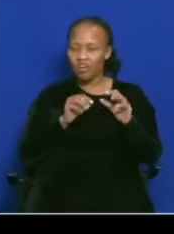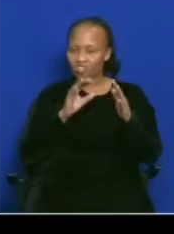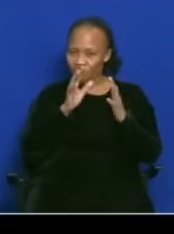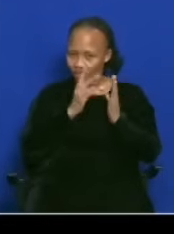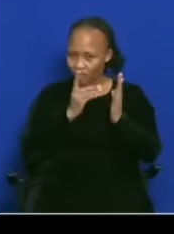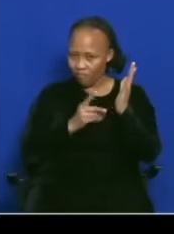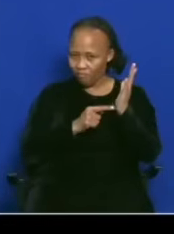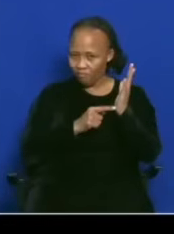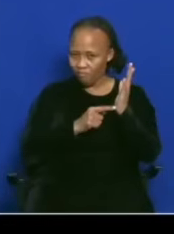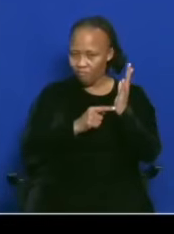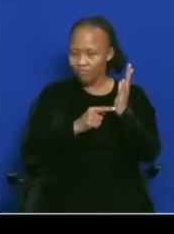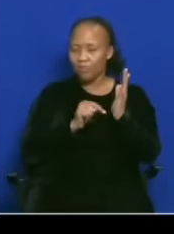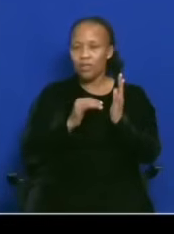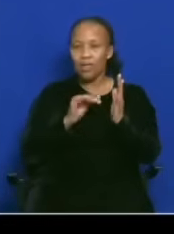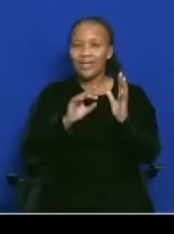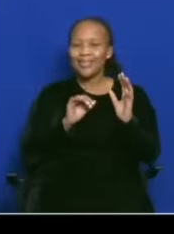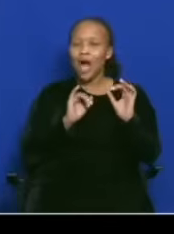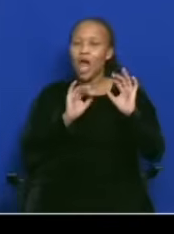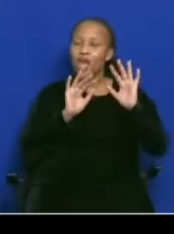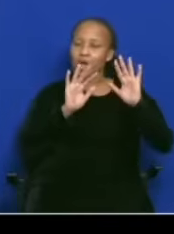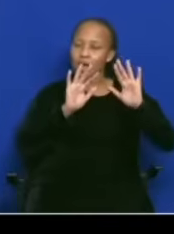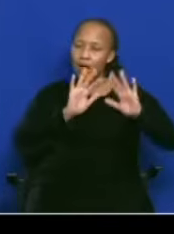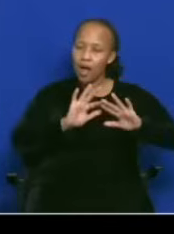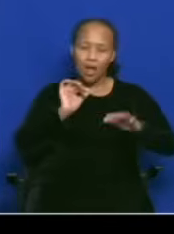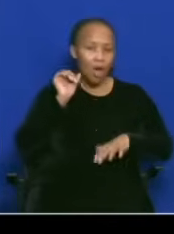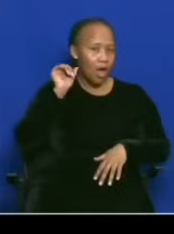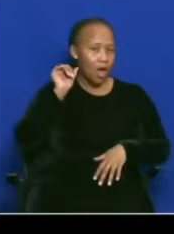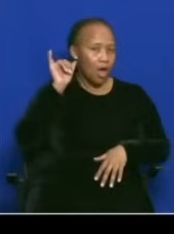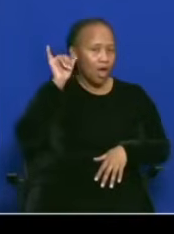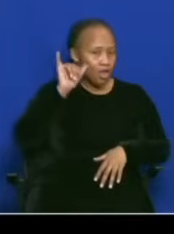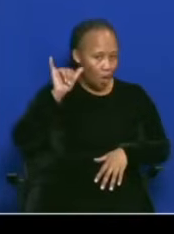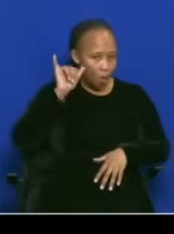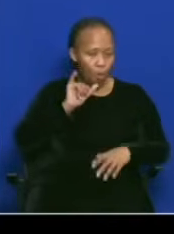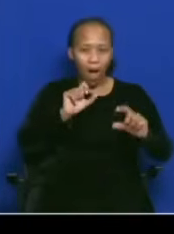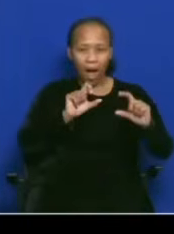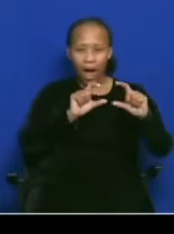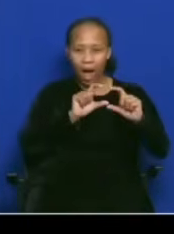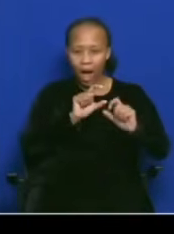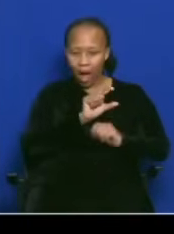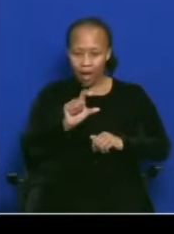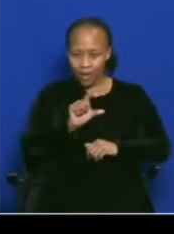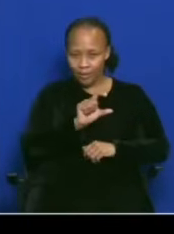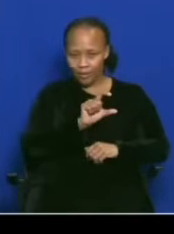On page 110, the next page,